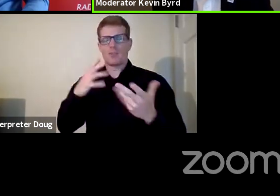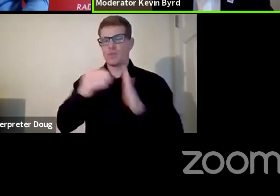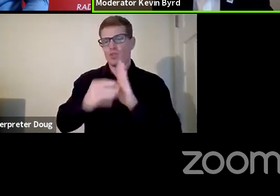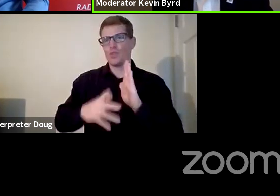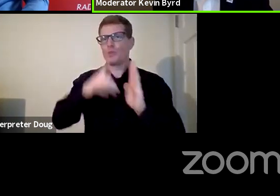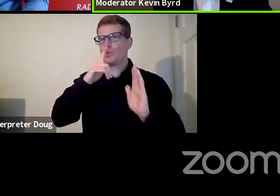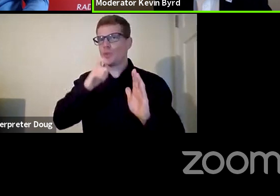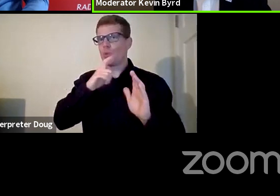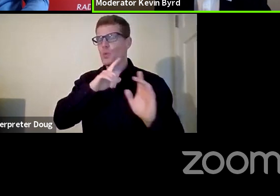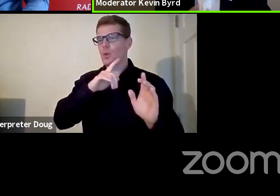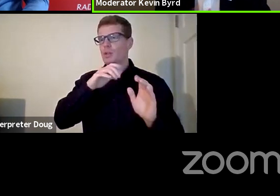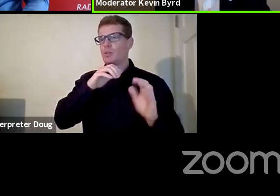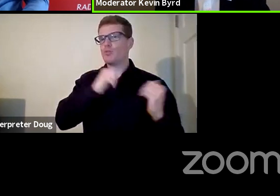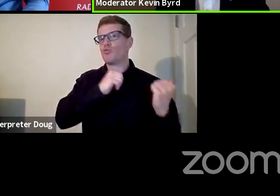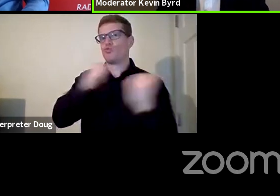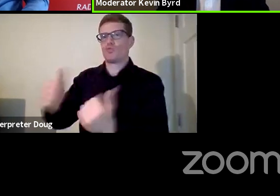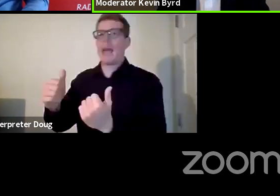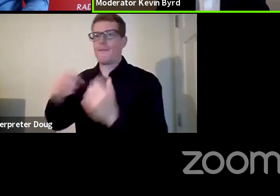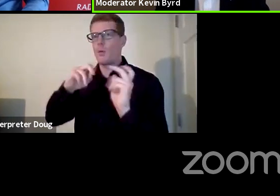return?